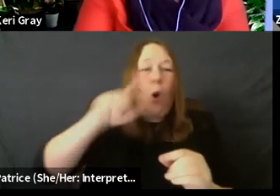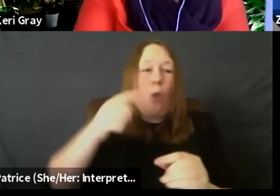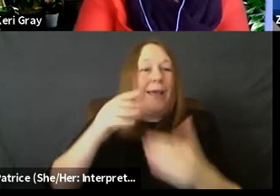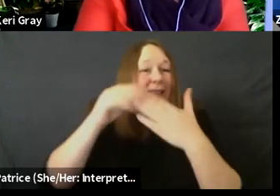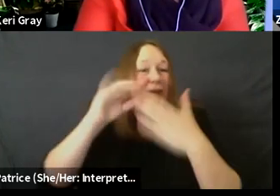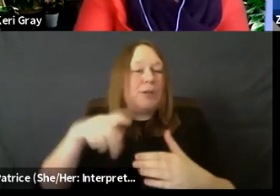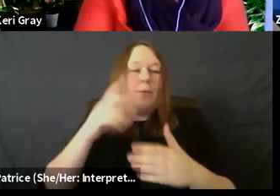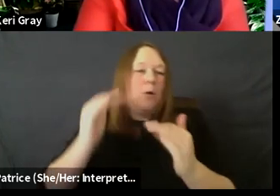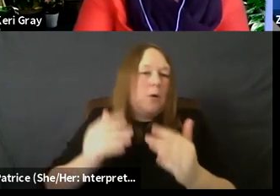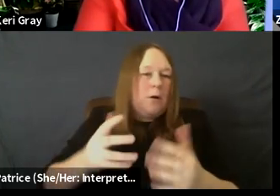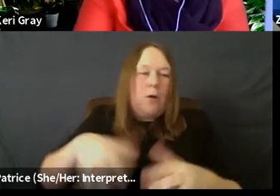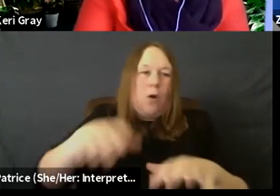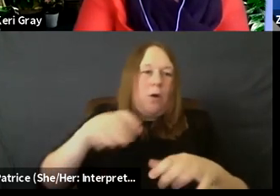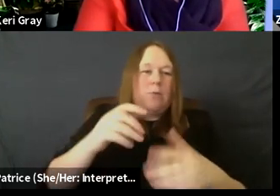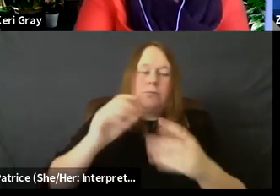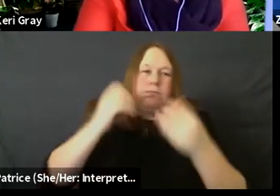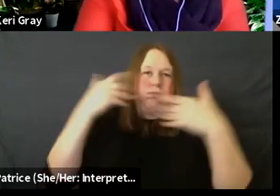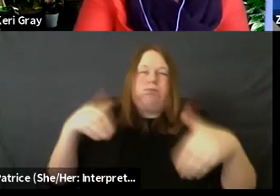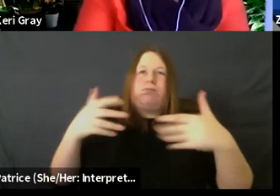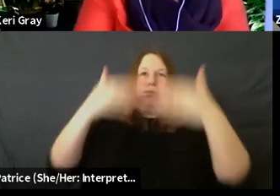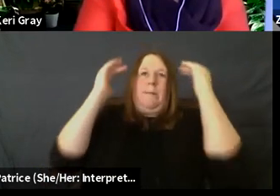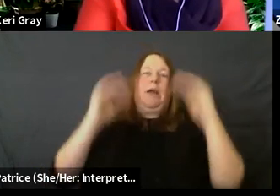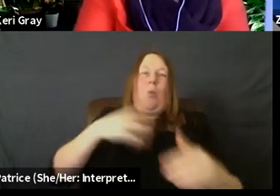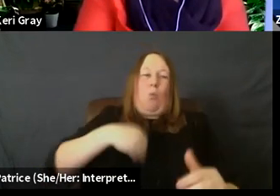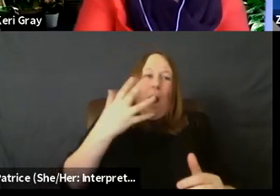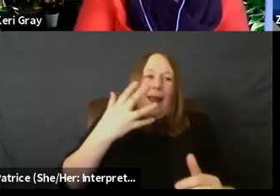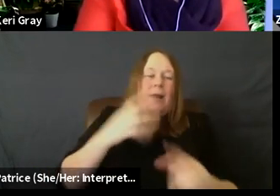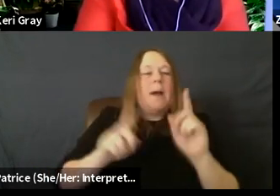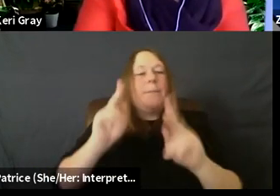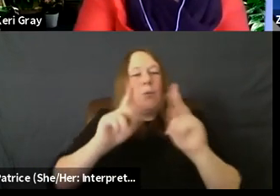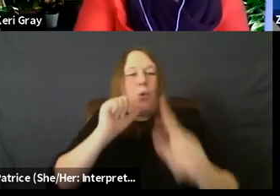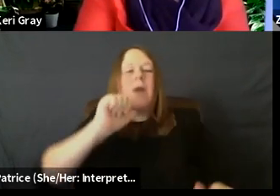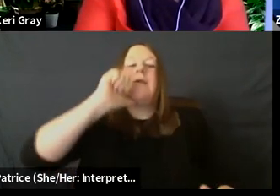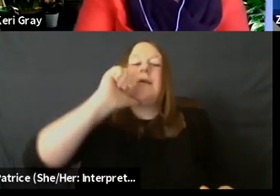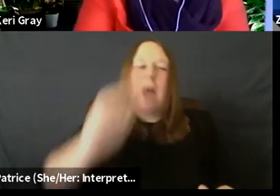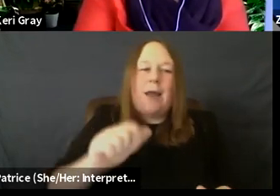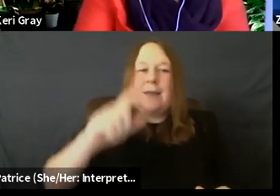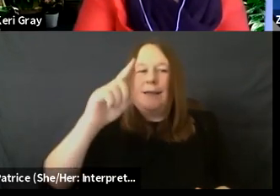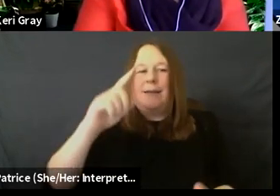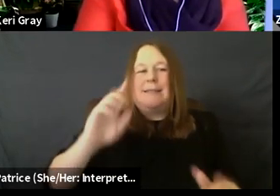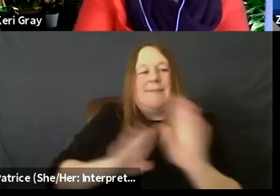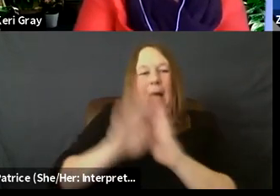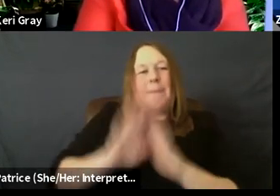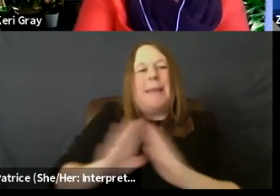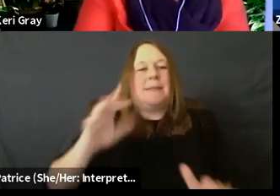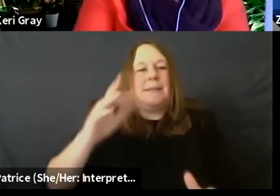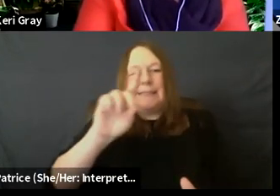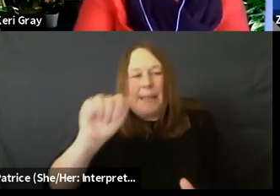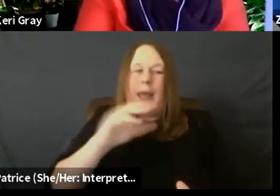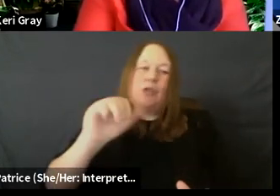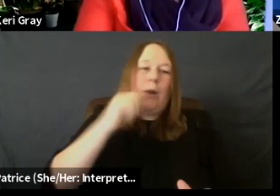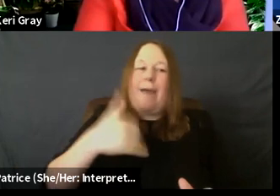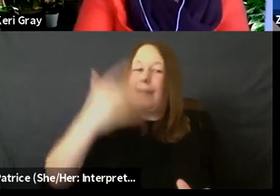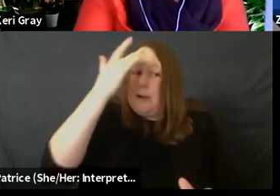leadership overwhelmingly white, but it is also overwhelmingly people who are not developmentally disabled, who do not have